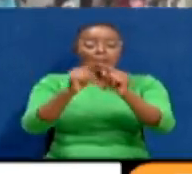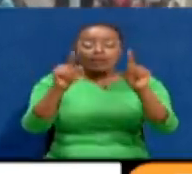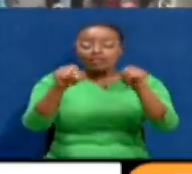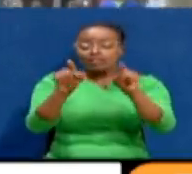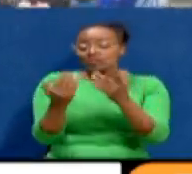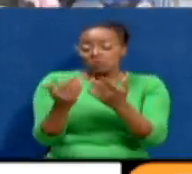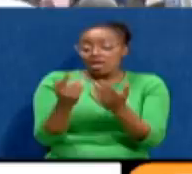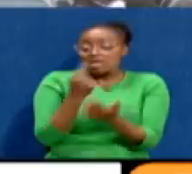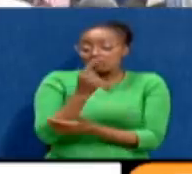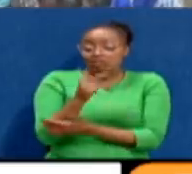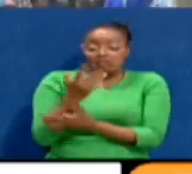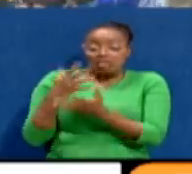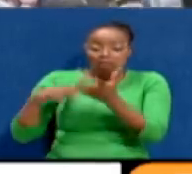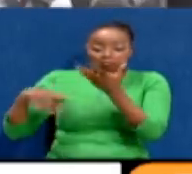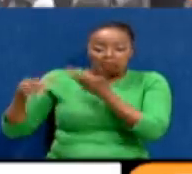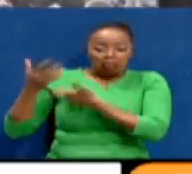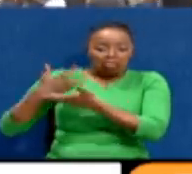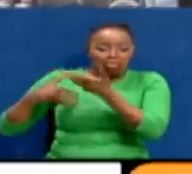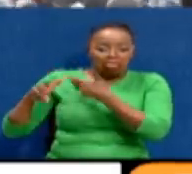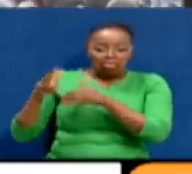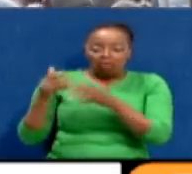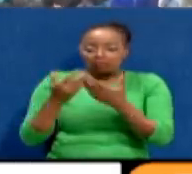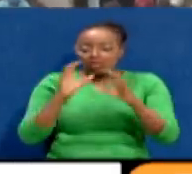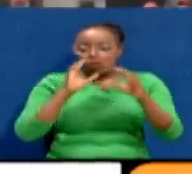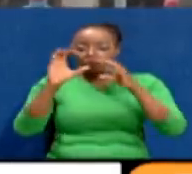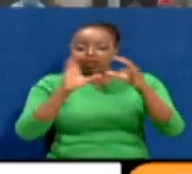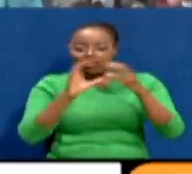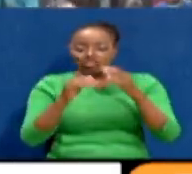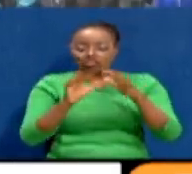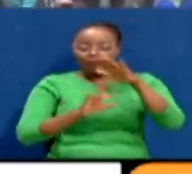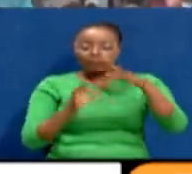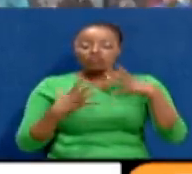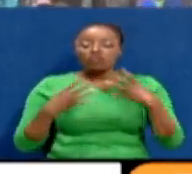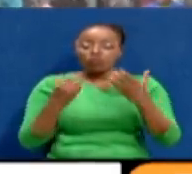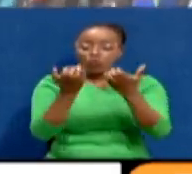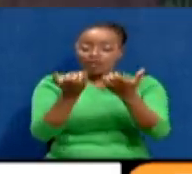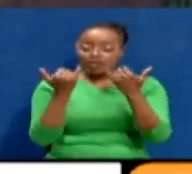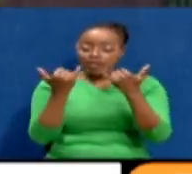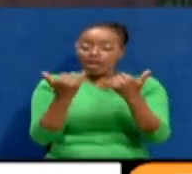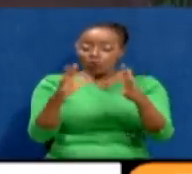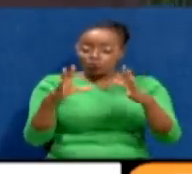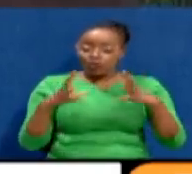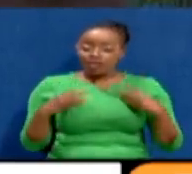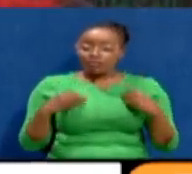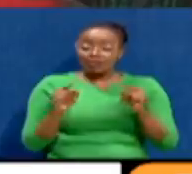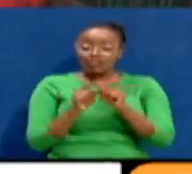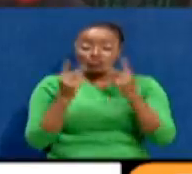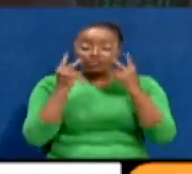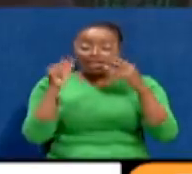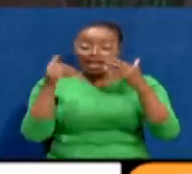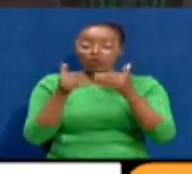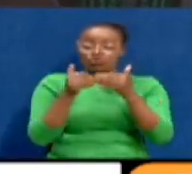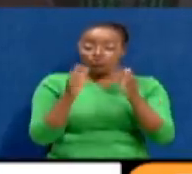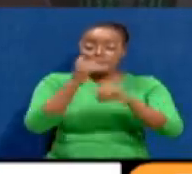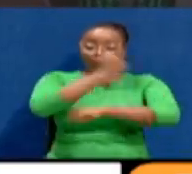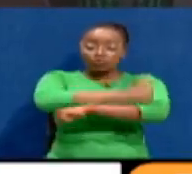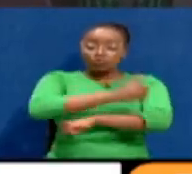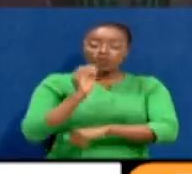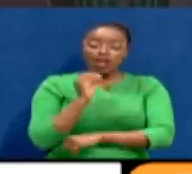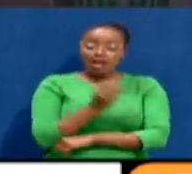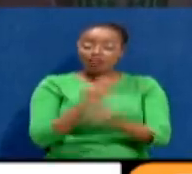mixed signals. Mixed signals have been given by the Ministry of Health. It is high time that we accept and see how to open our